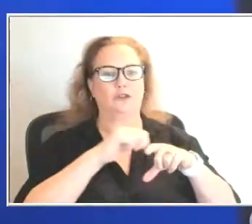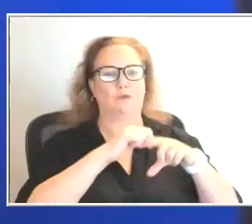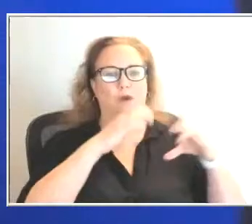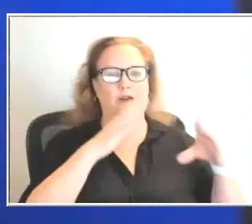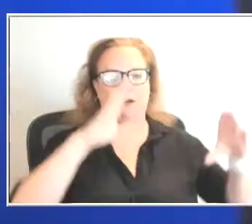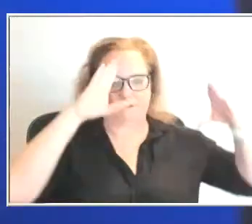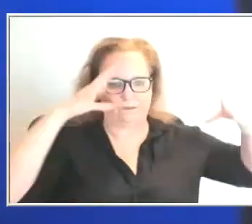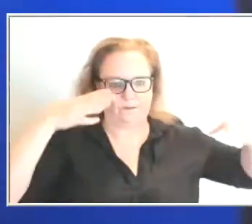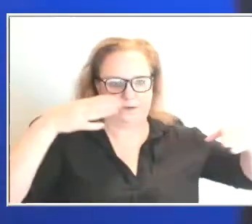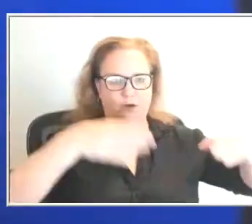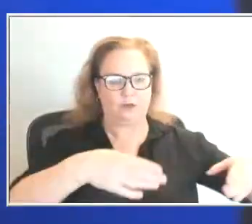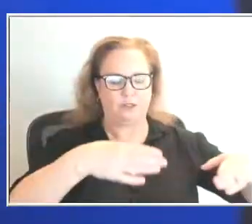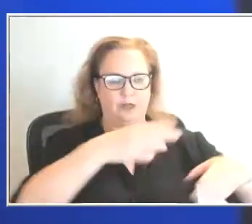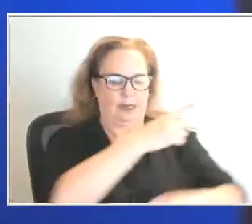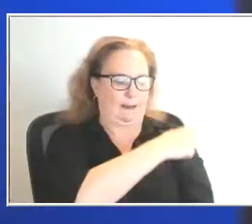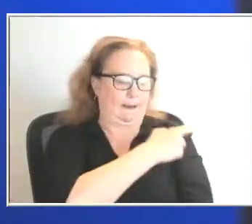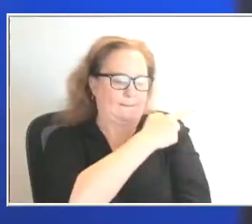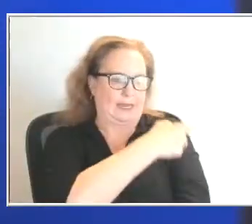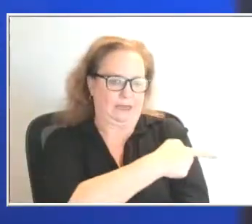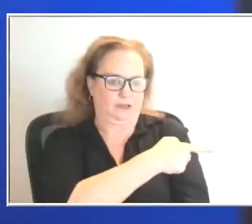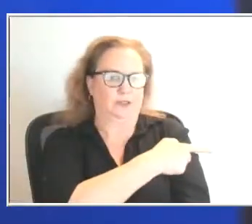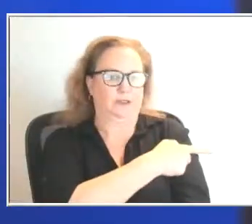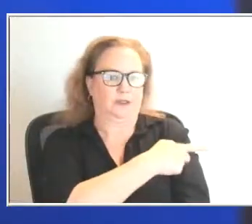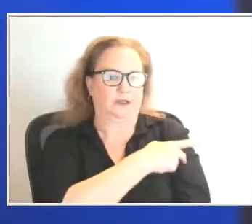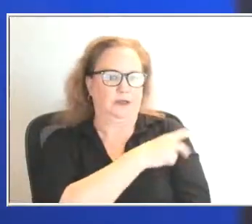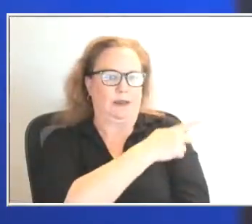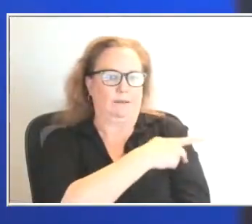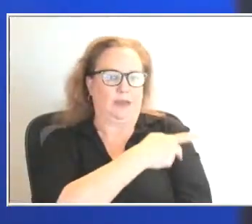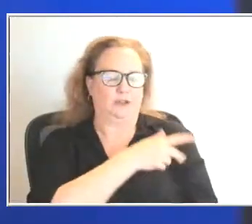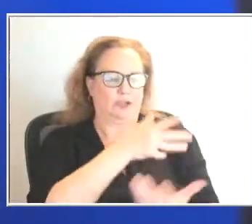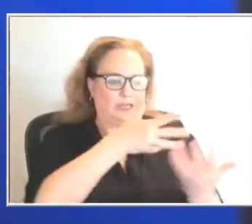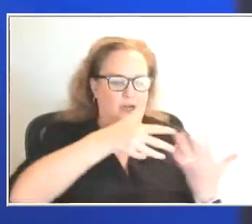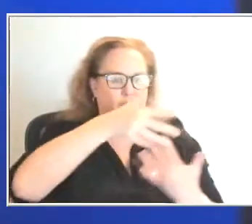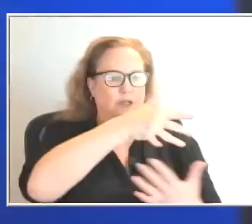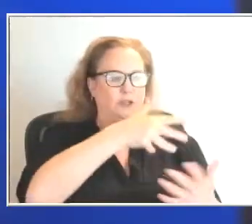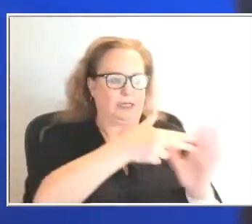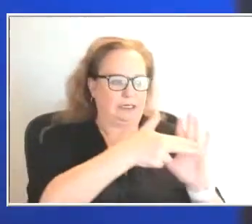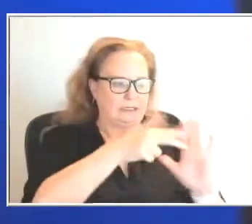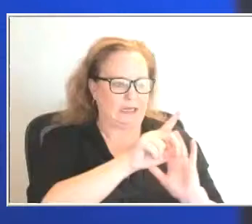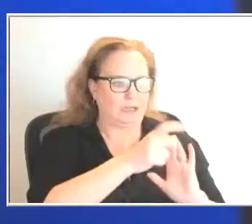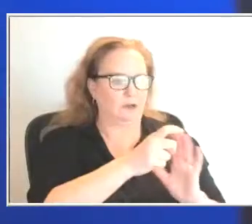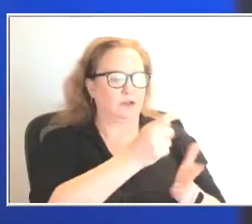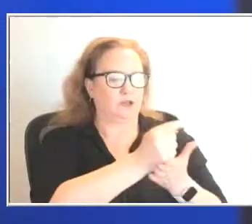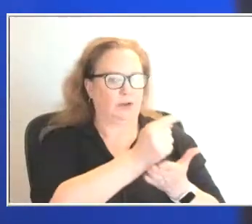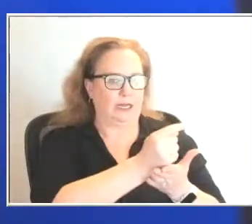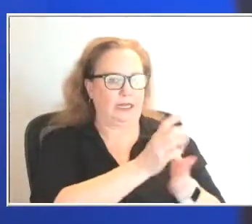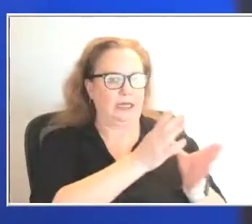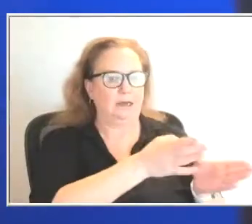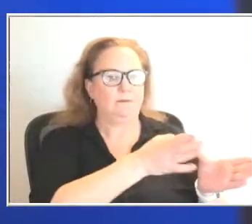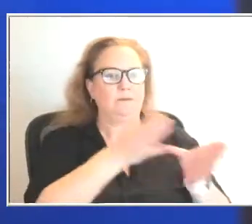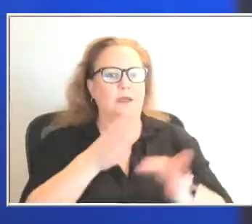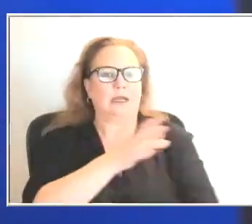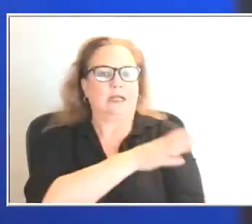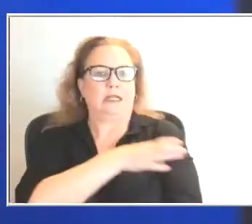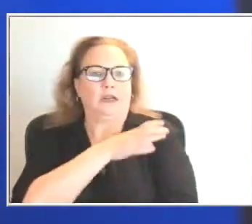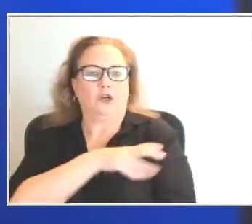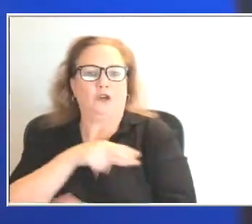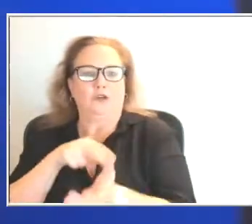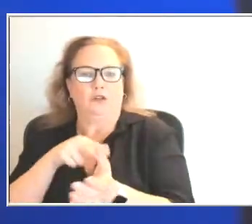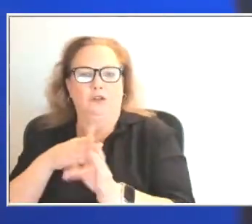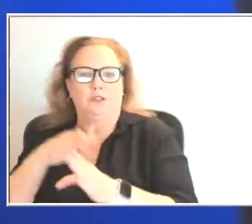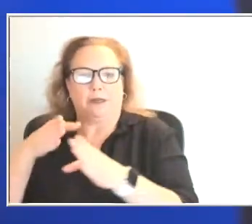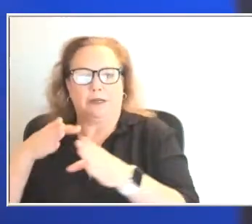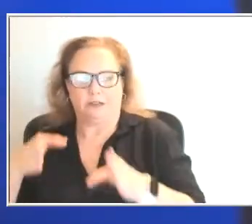on a patient, so patient interaction, diagnosing, treating, that kind of thing. Clinical nurse specialists can do